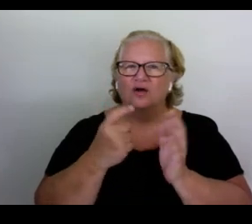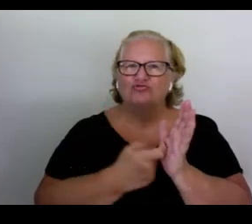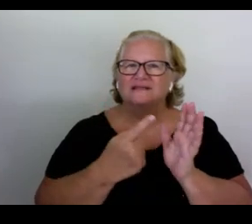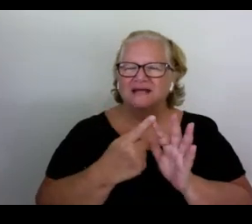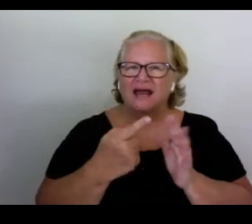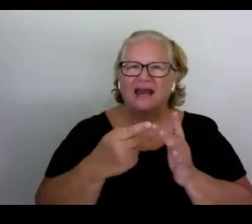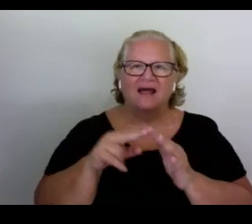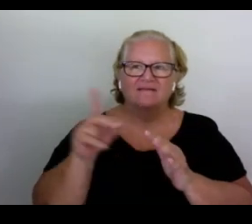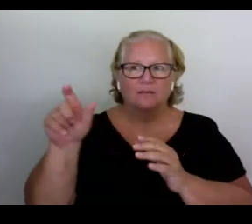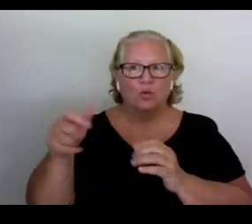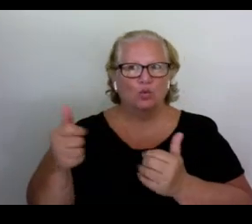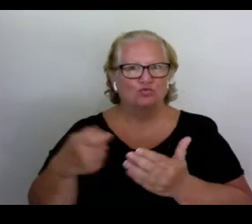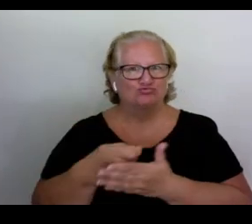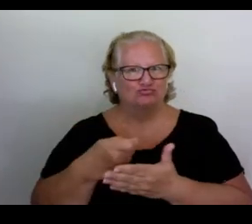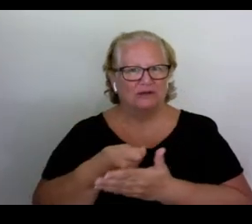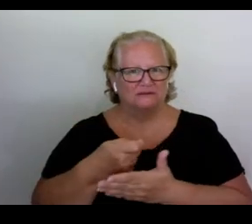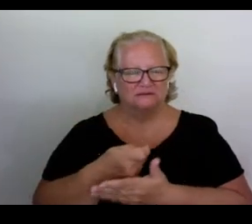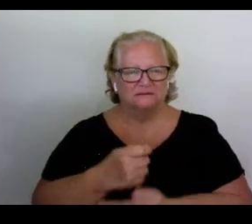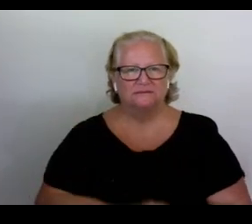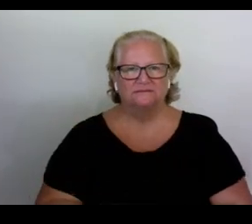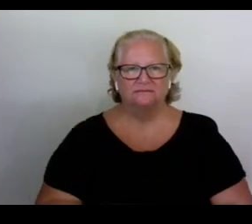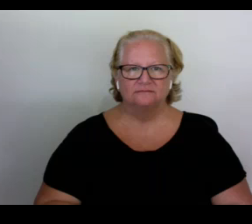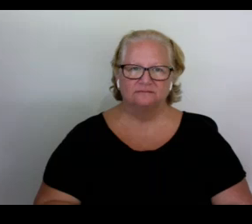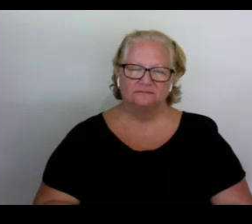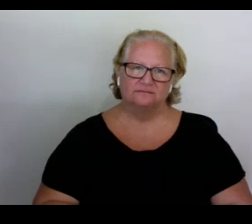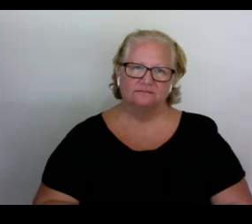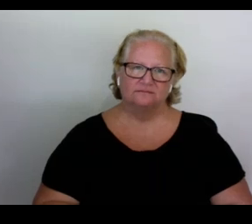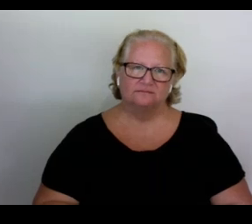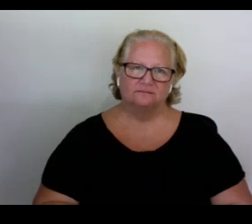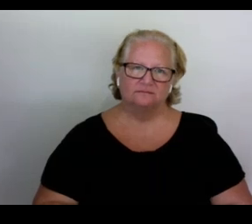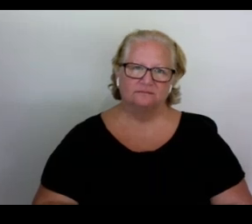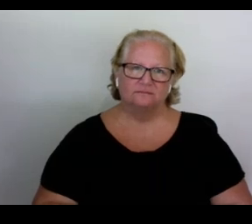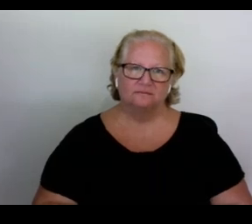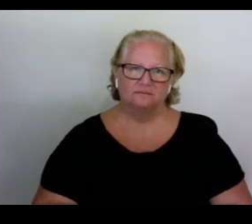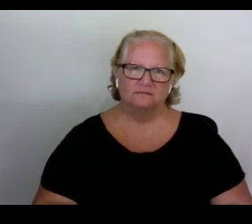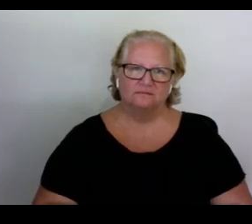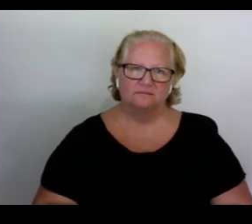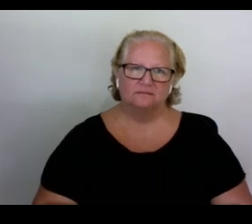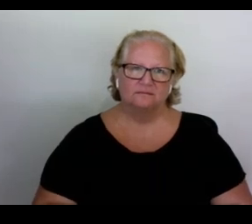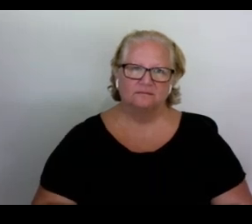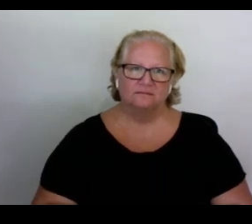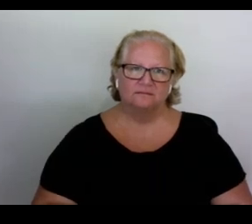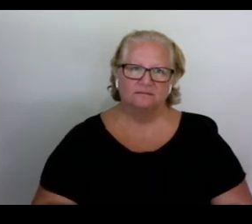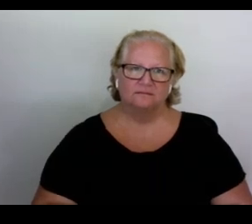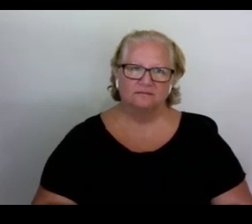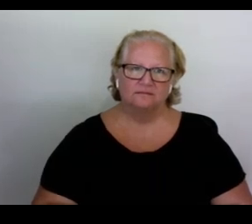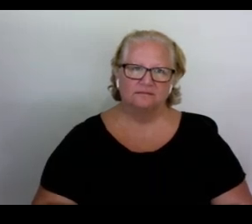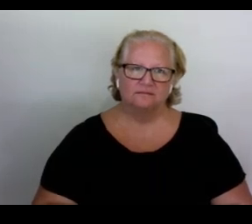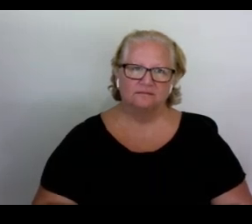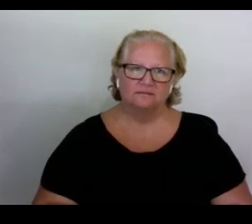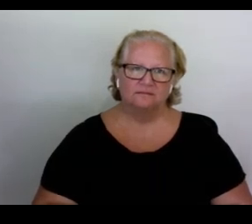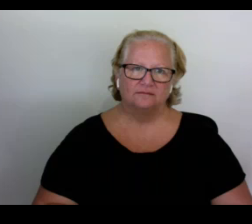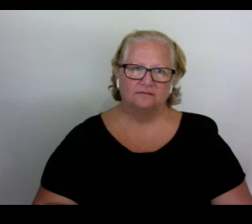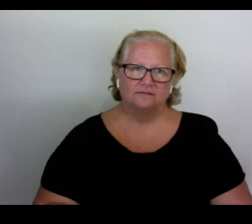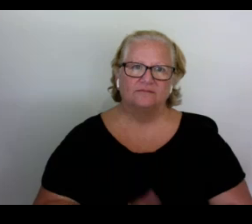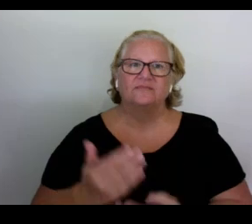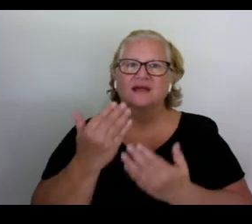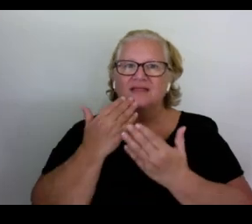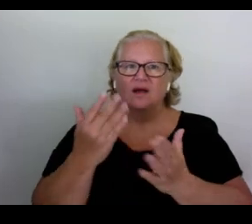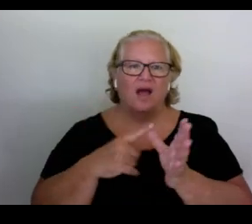history. And that's one of our colleagues from Tenants Queensland, actually. So thank you,